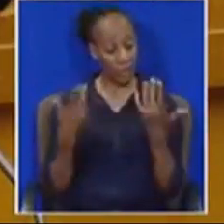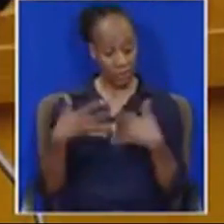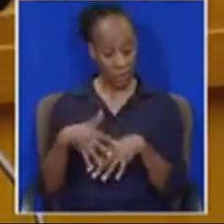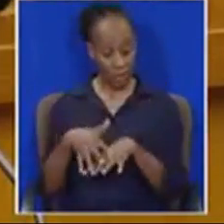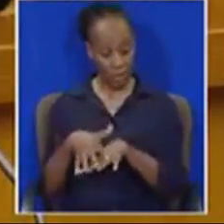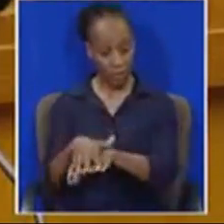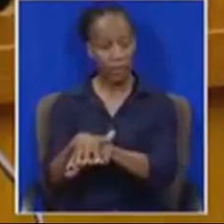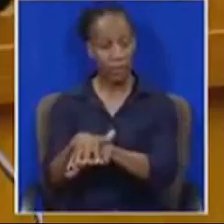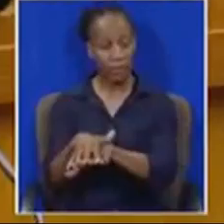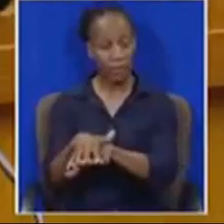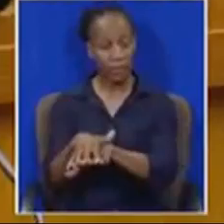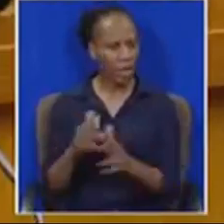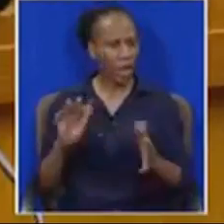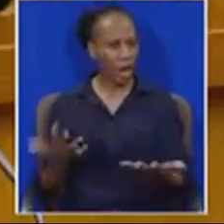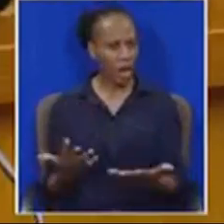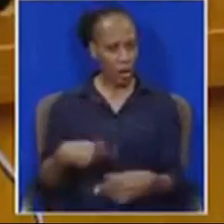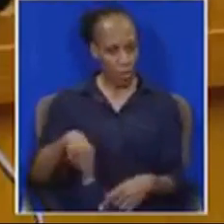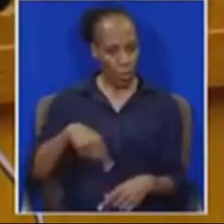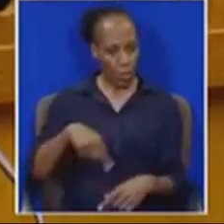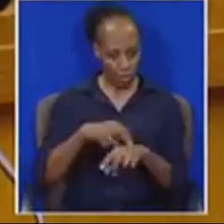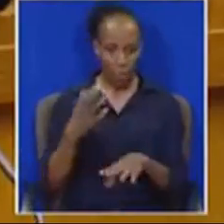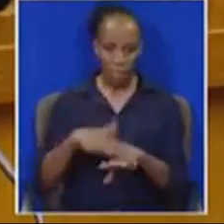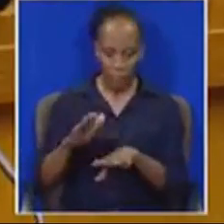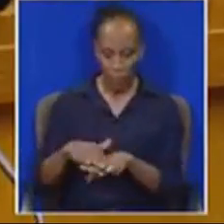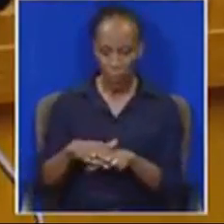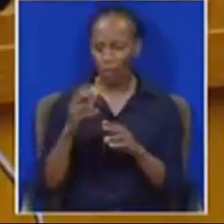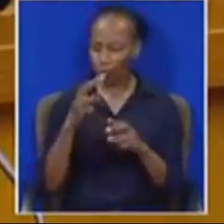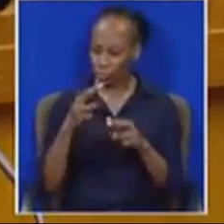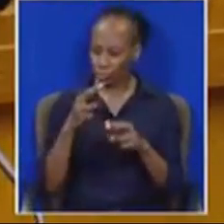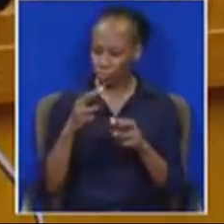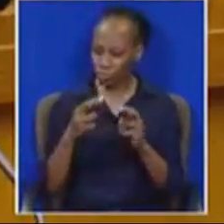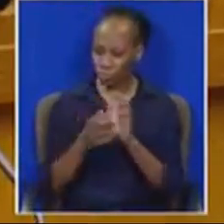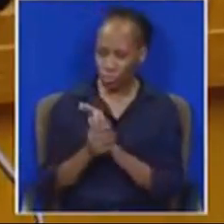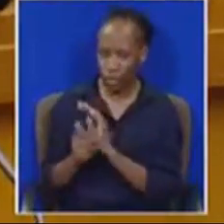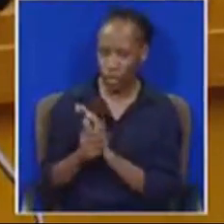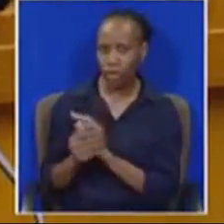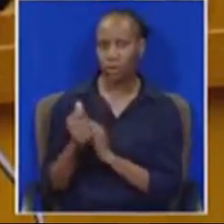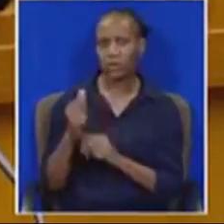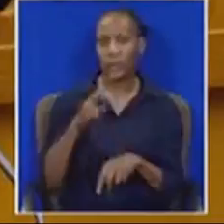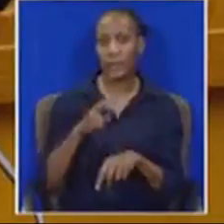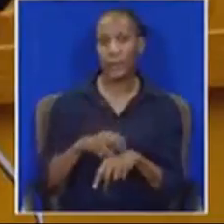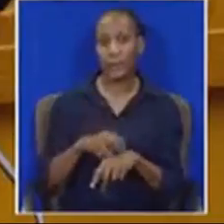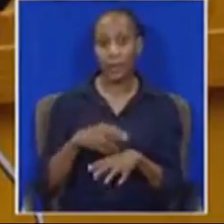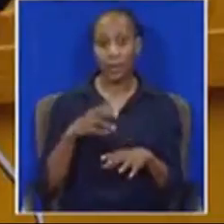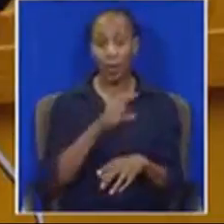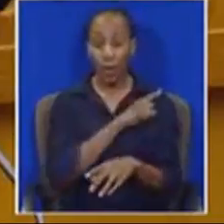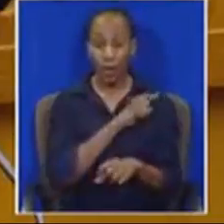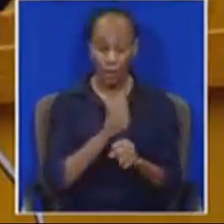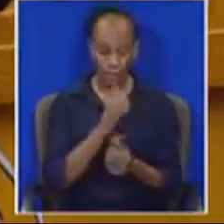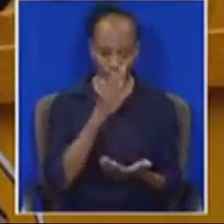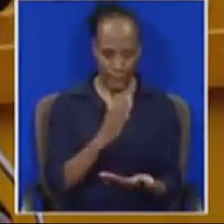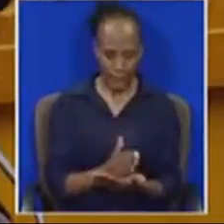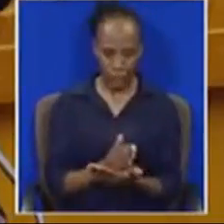to ensure that we are better equipped to respond to the changing,